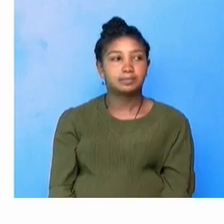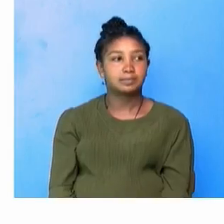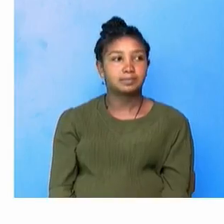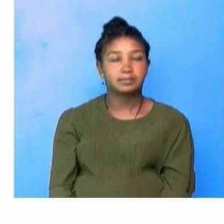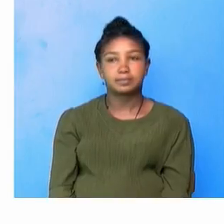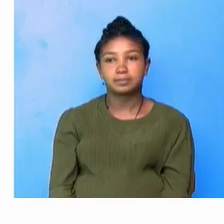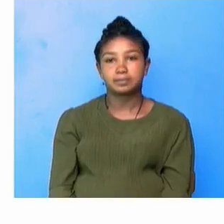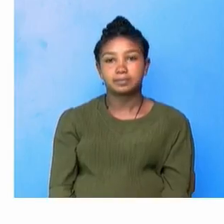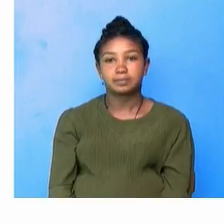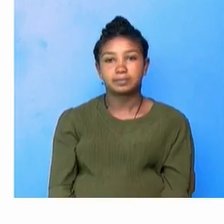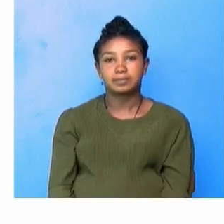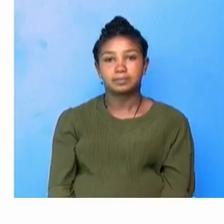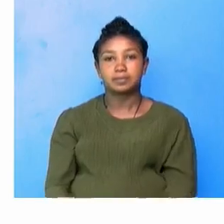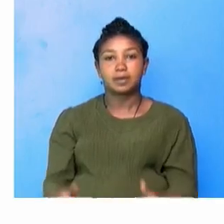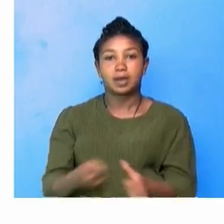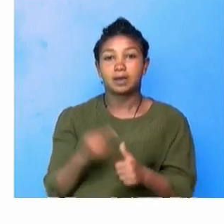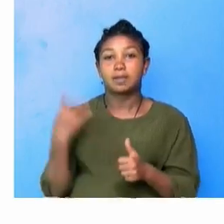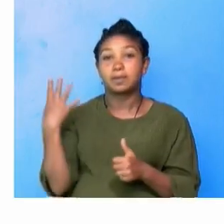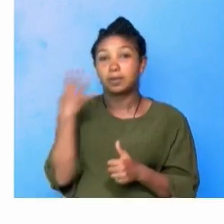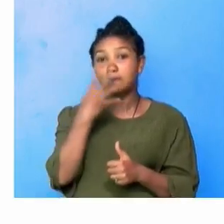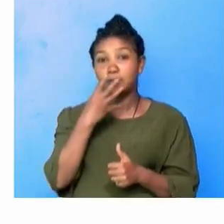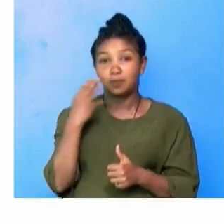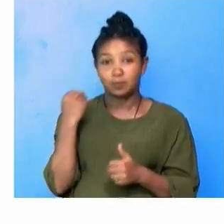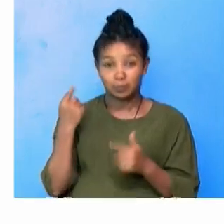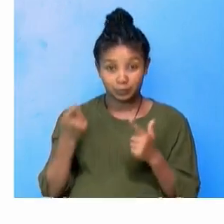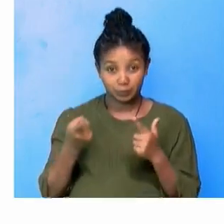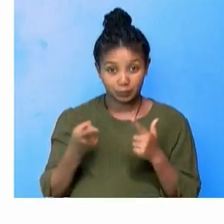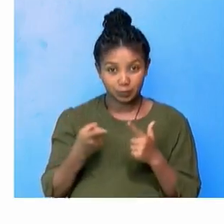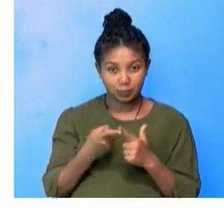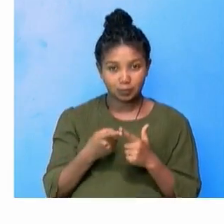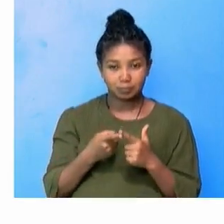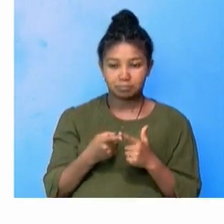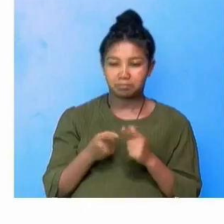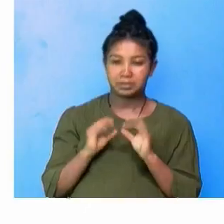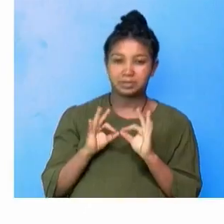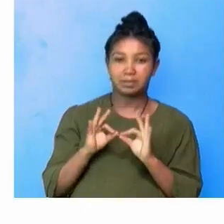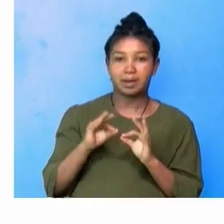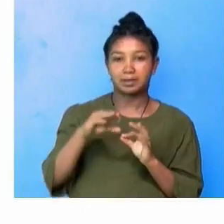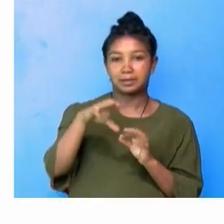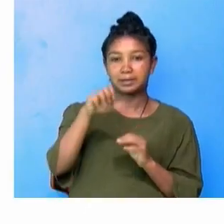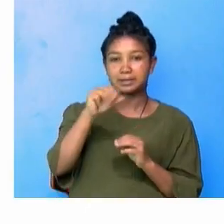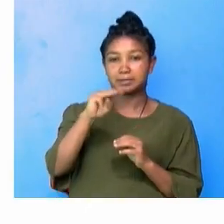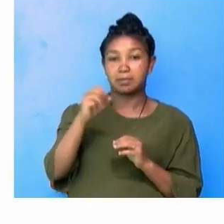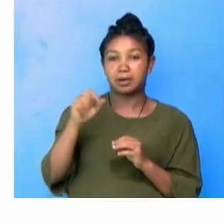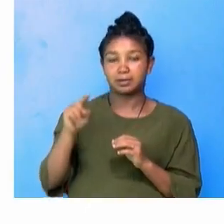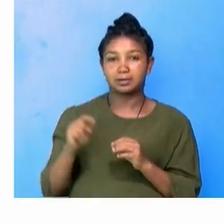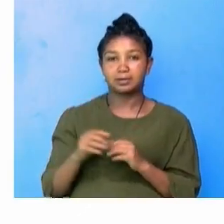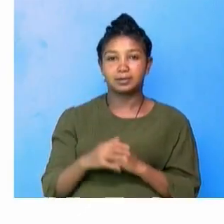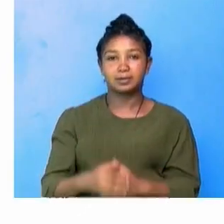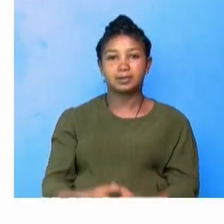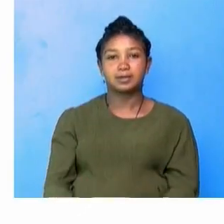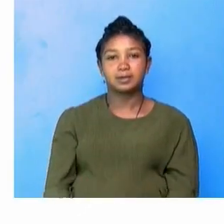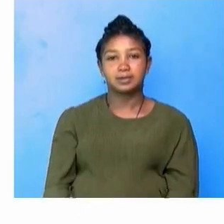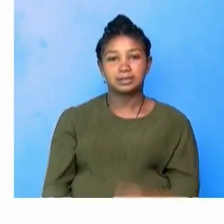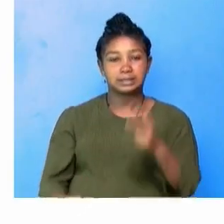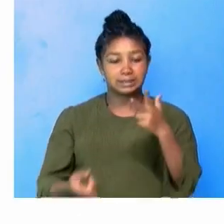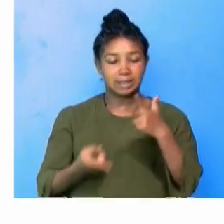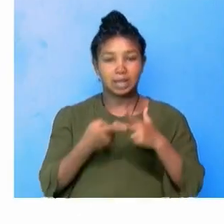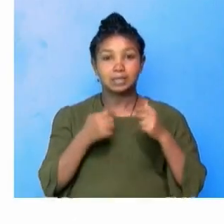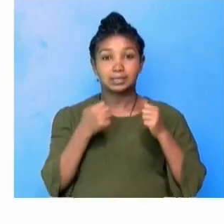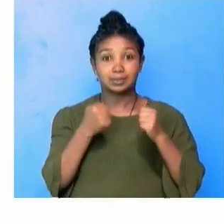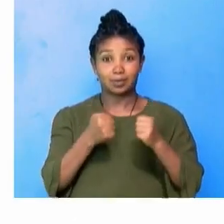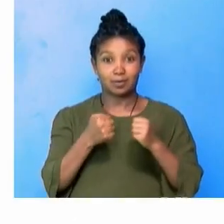Here is 1, beautiful. 2, smart. 3, strong.